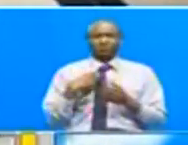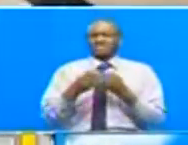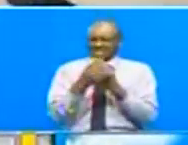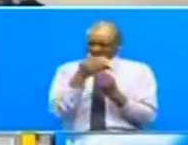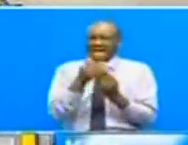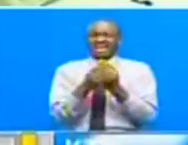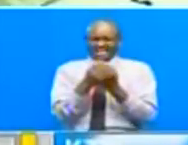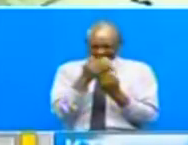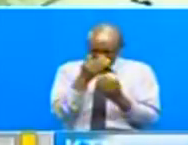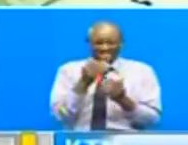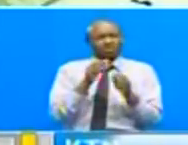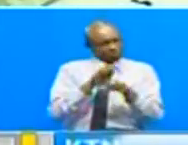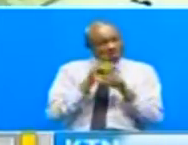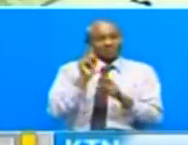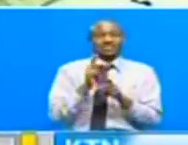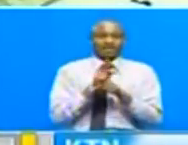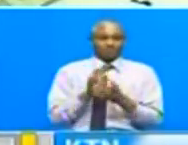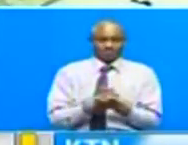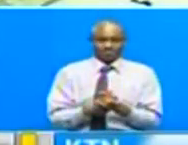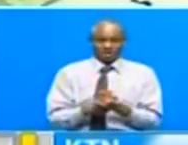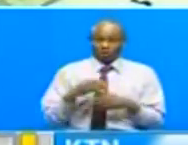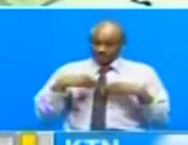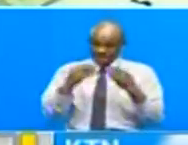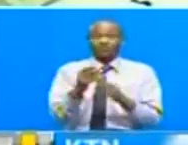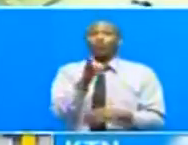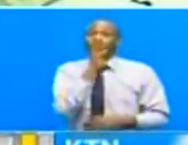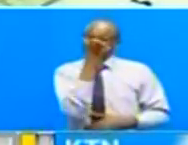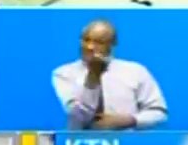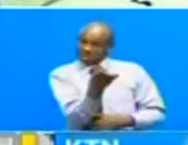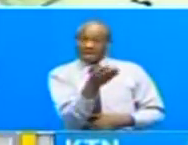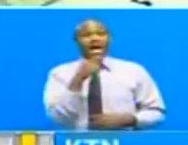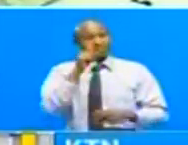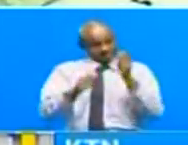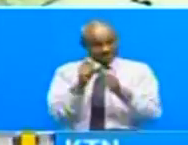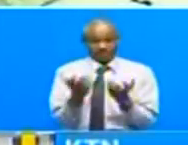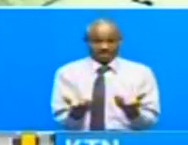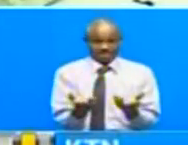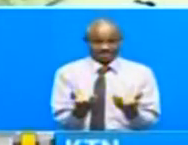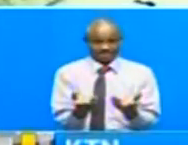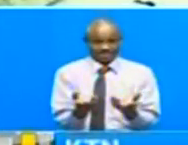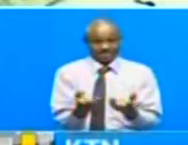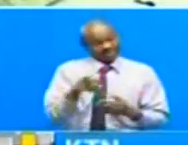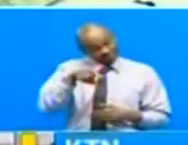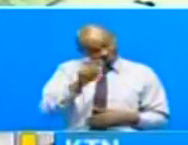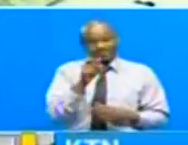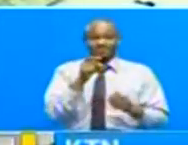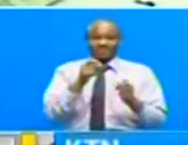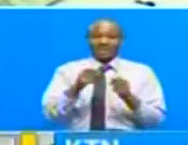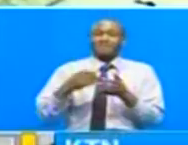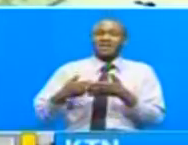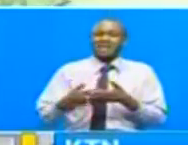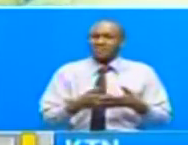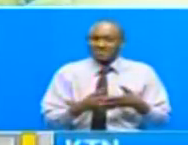while handling it. We give the baby water and milk, and then the